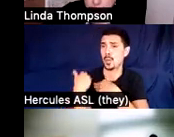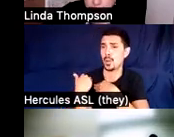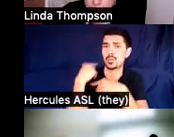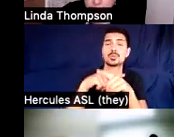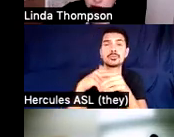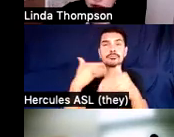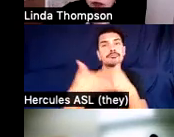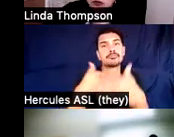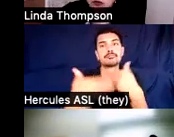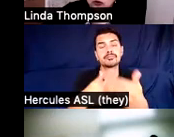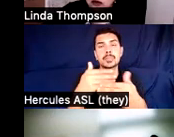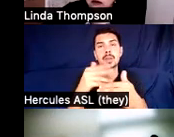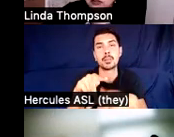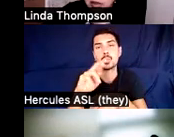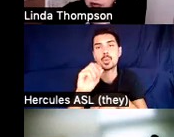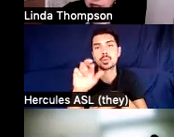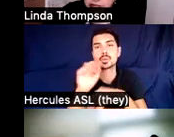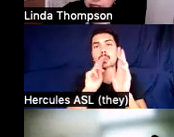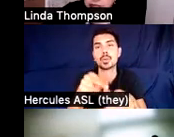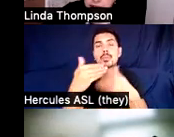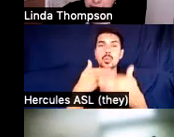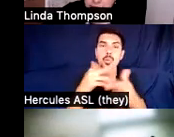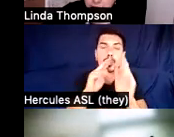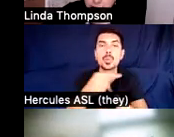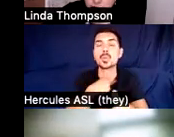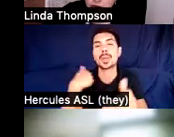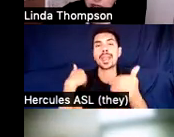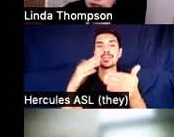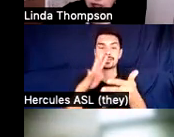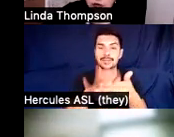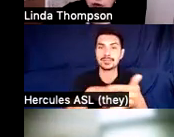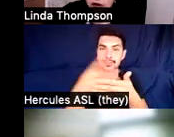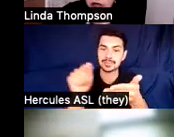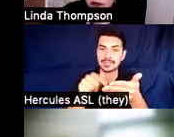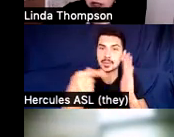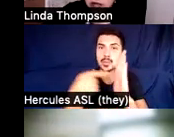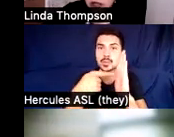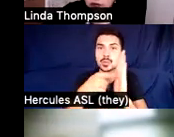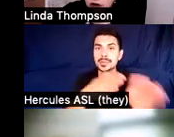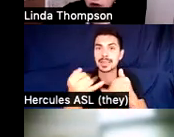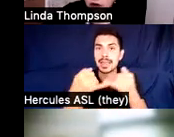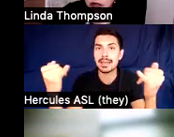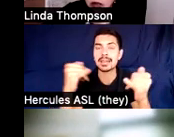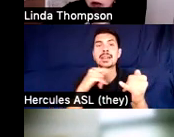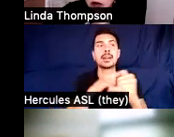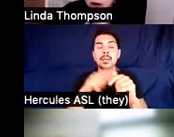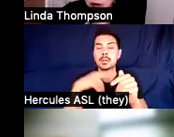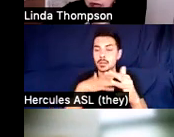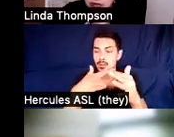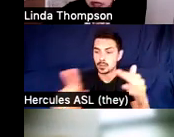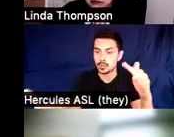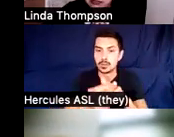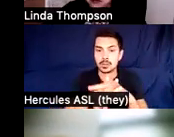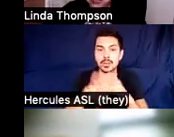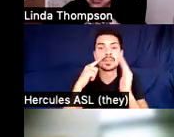progress reports. So we have deadlines set up for us and we're coming up to that tomorrow.